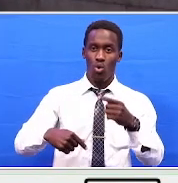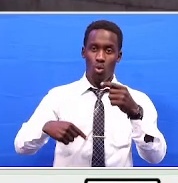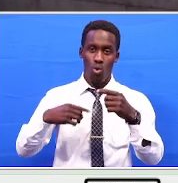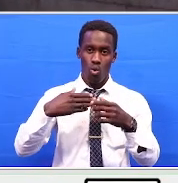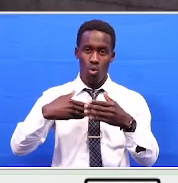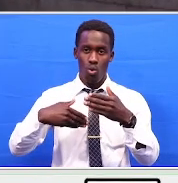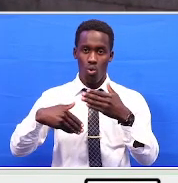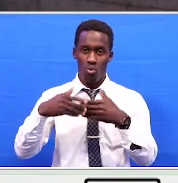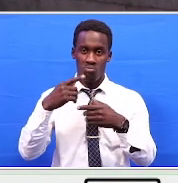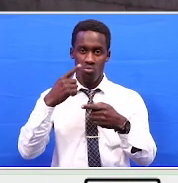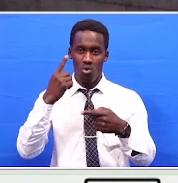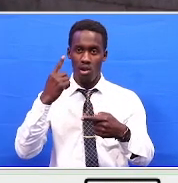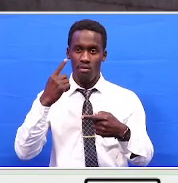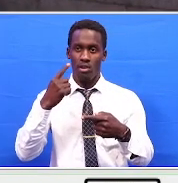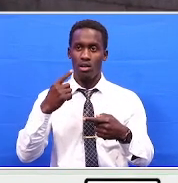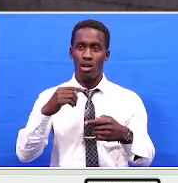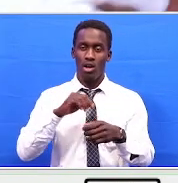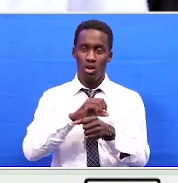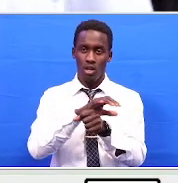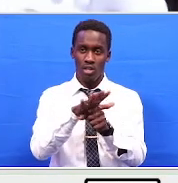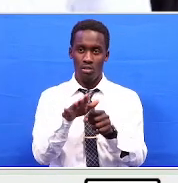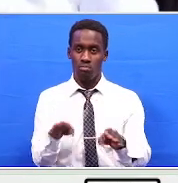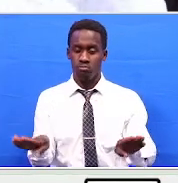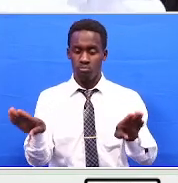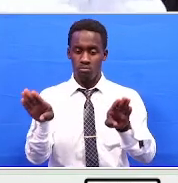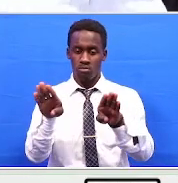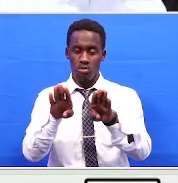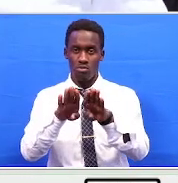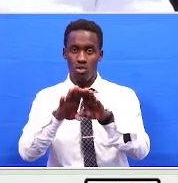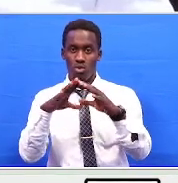COVID shuts almost half the world, and therefore movement is restricted.